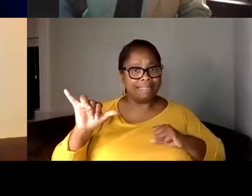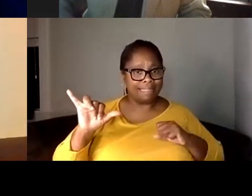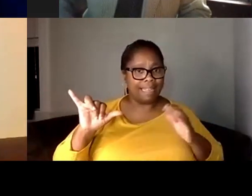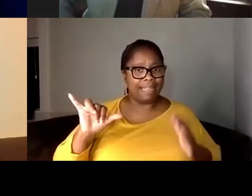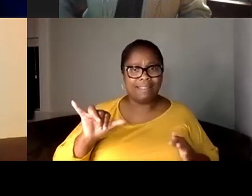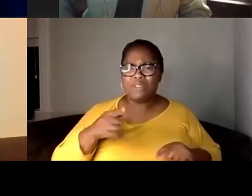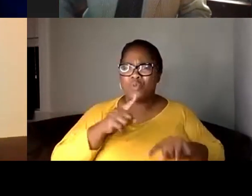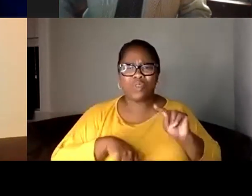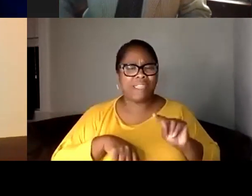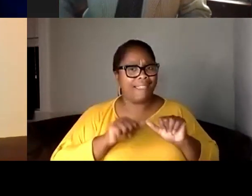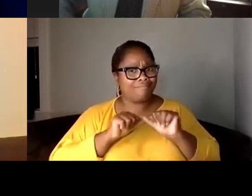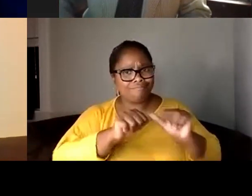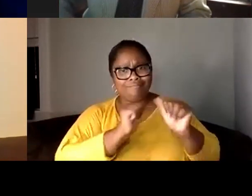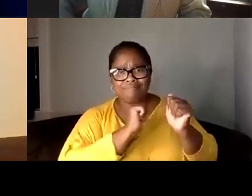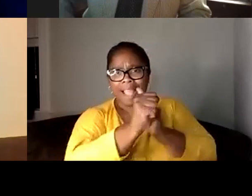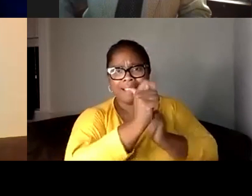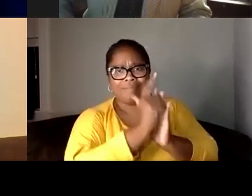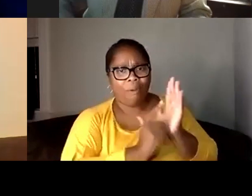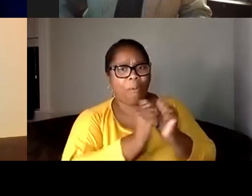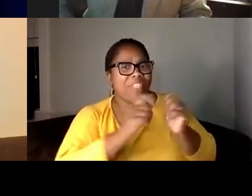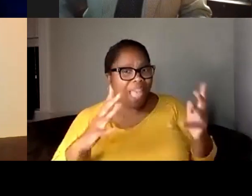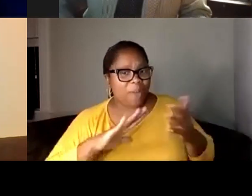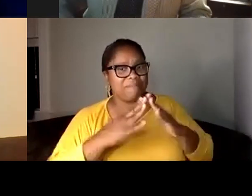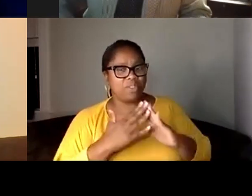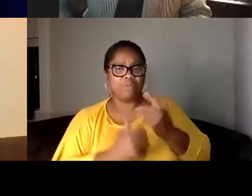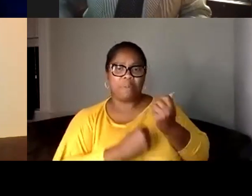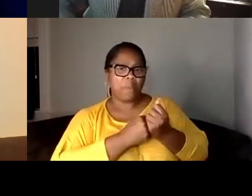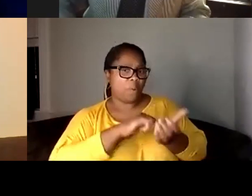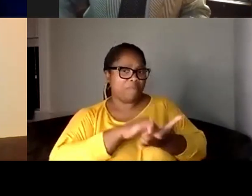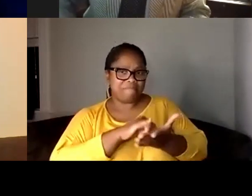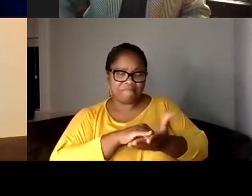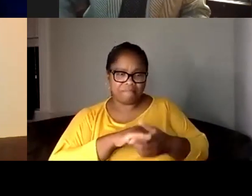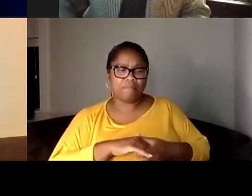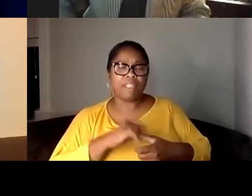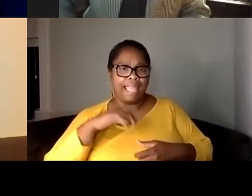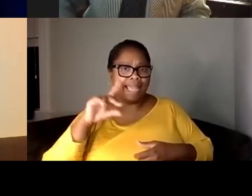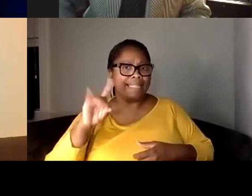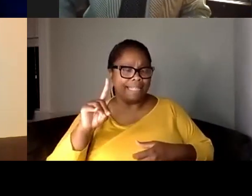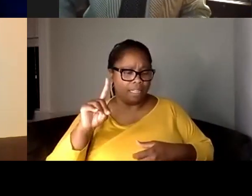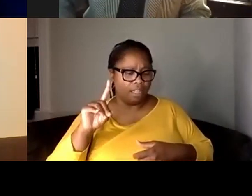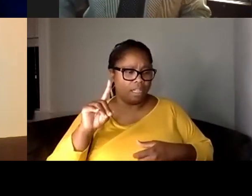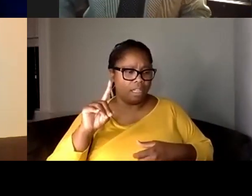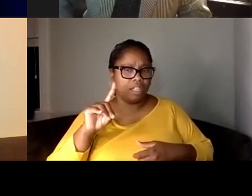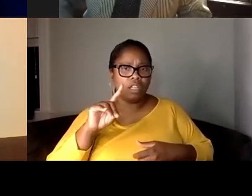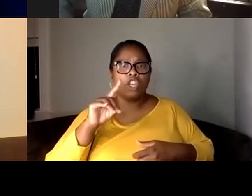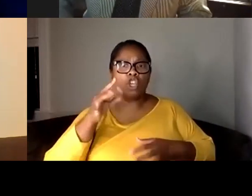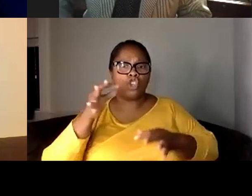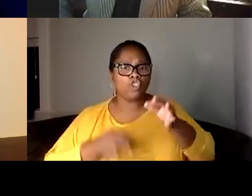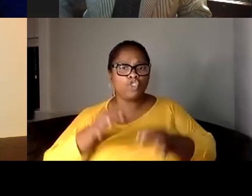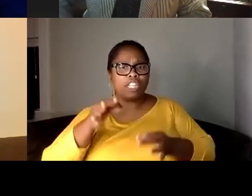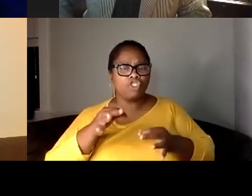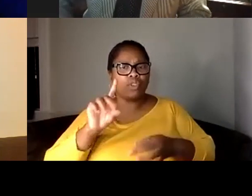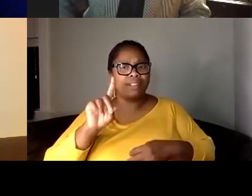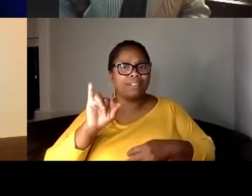without community support. So whether it's I did judicial discretion on gun use a number of